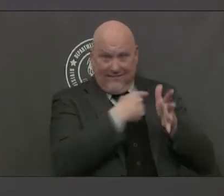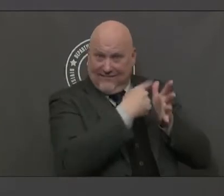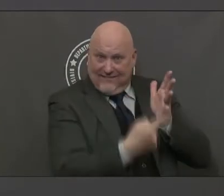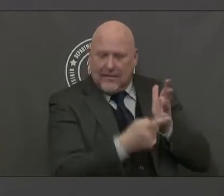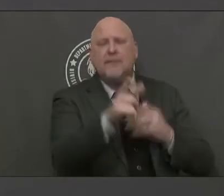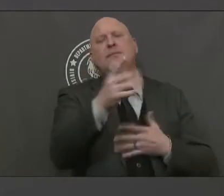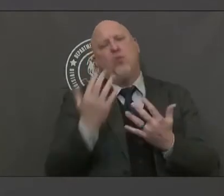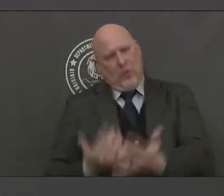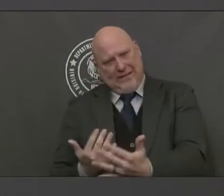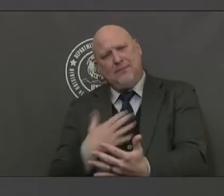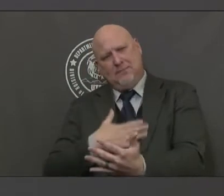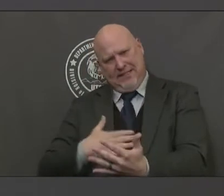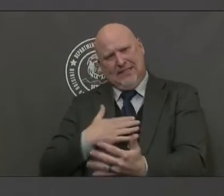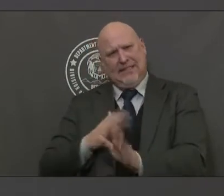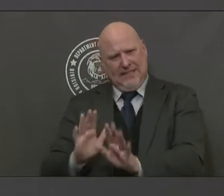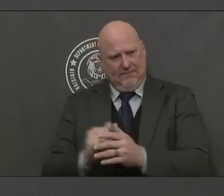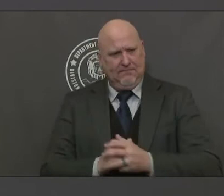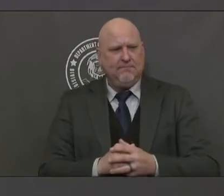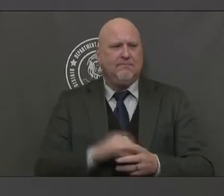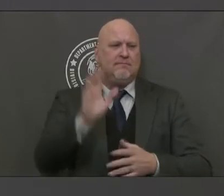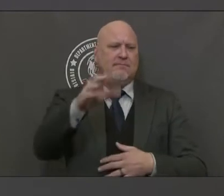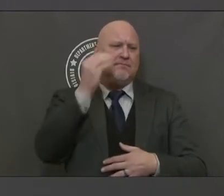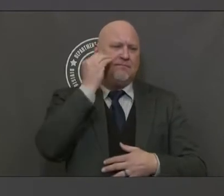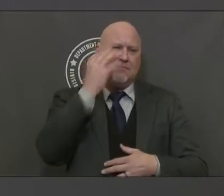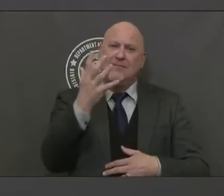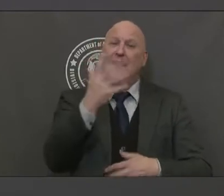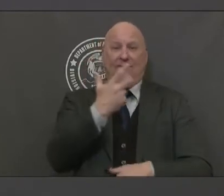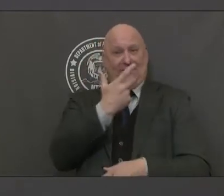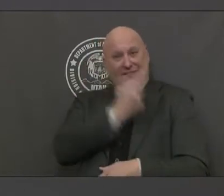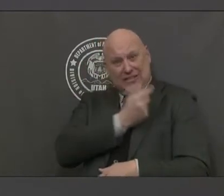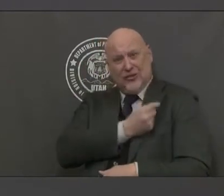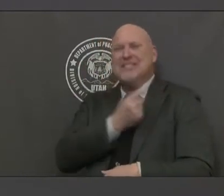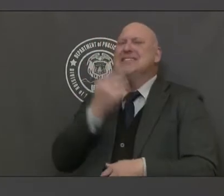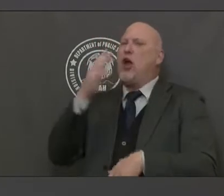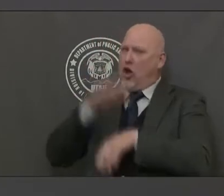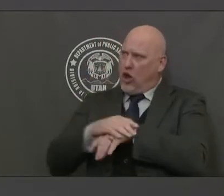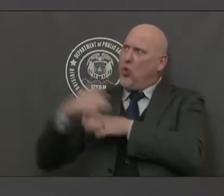we're all going to get one sooner rather than later. So I also